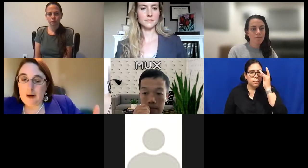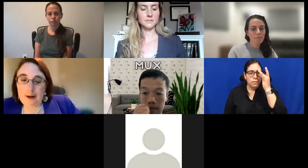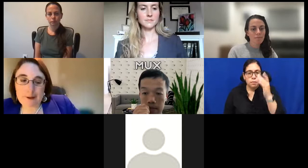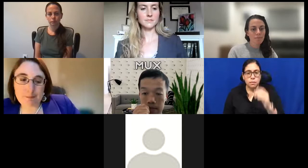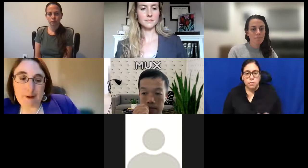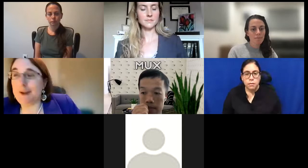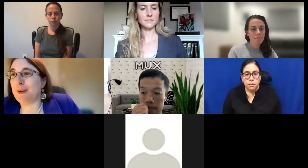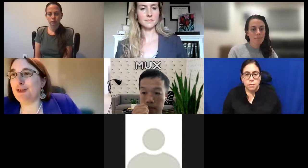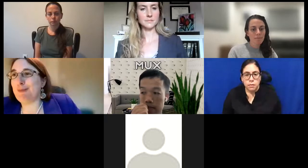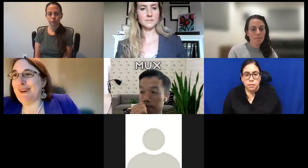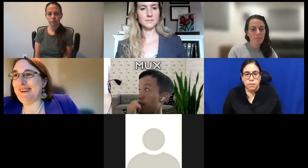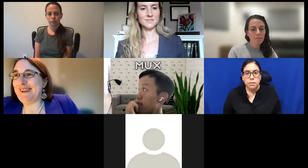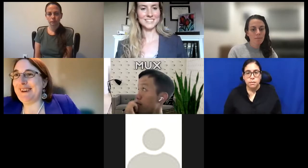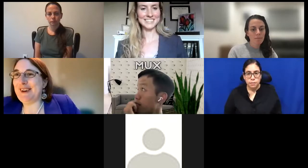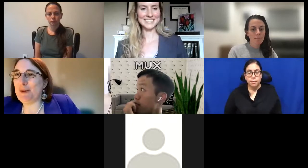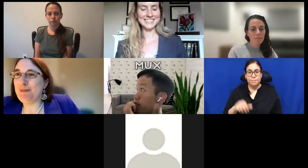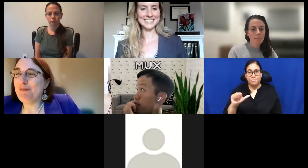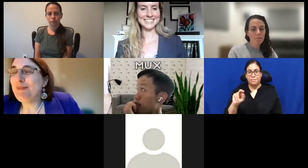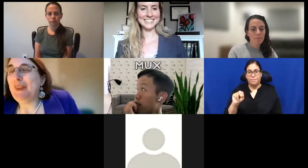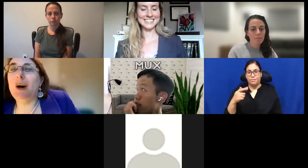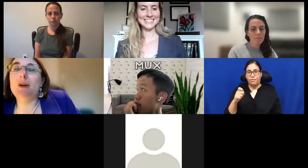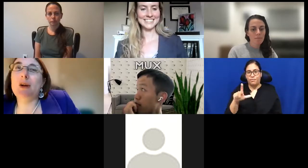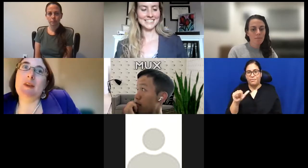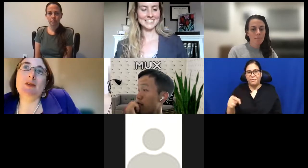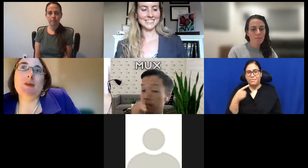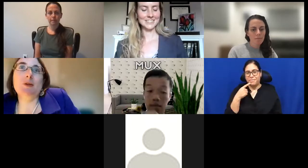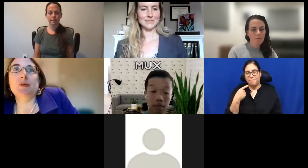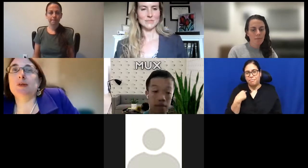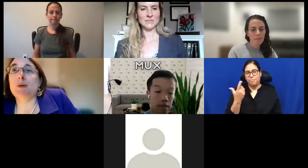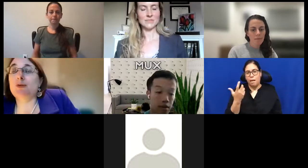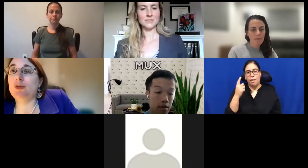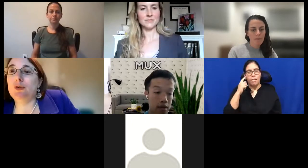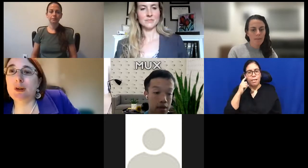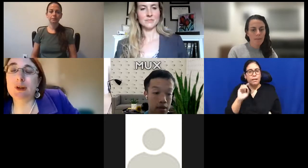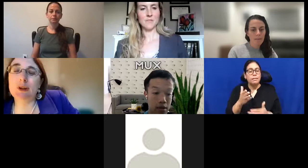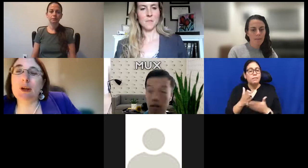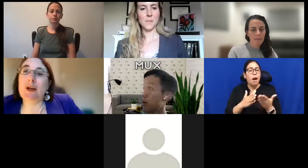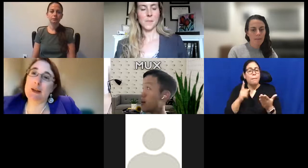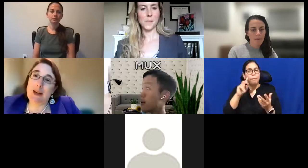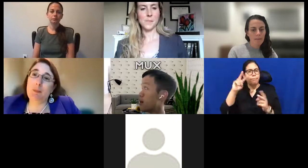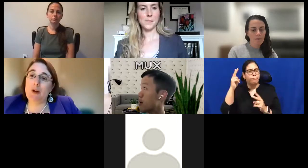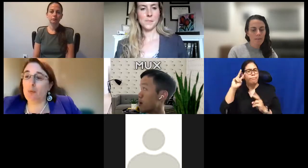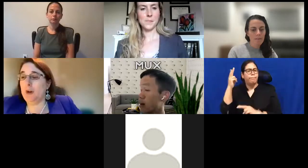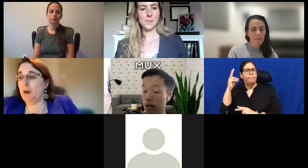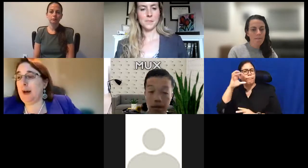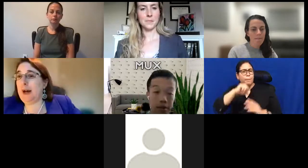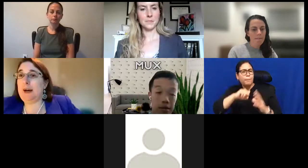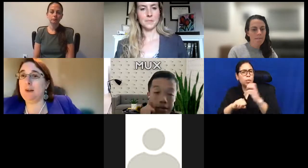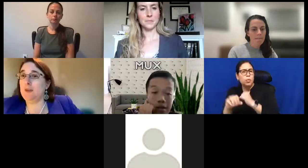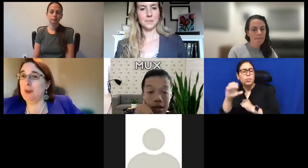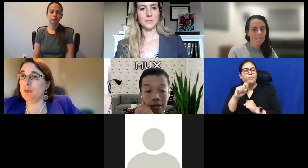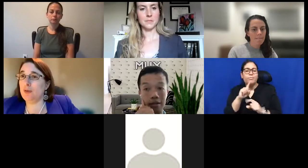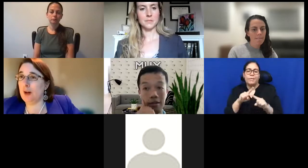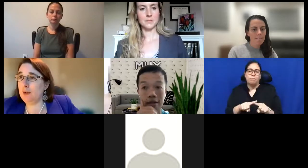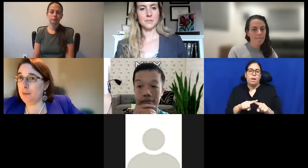Well, I guess I'll jump on in. I think some of the misconceptions, and it kind of depends where you're at